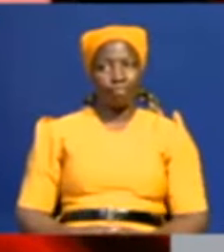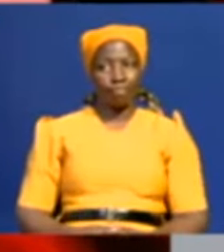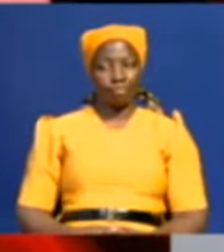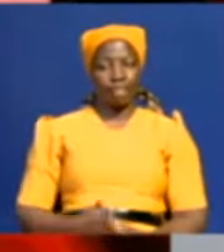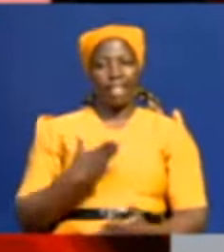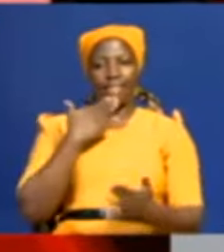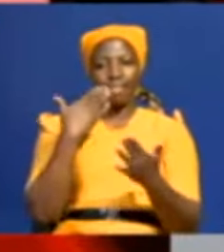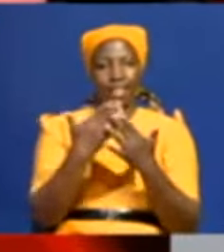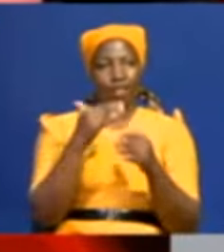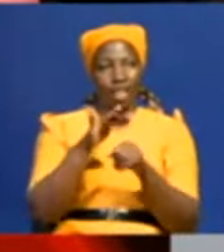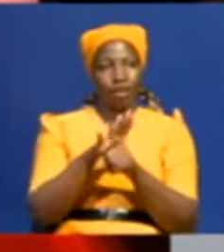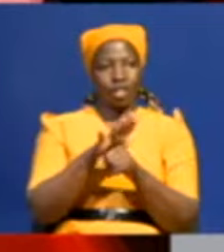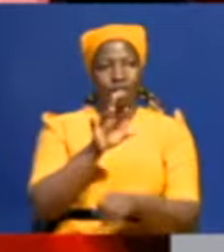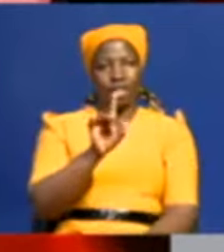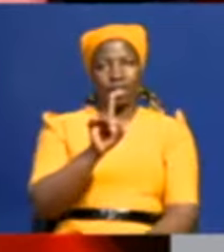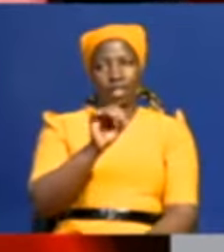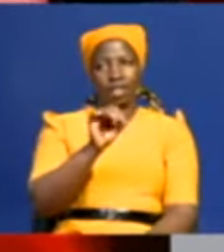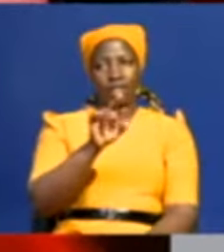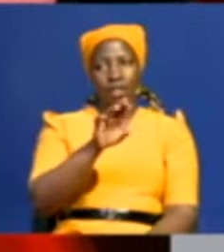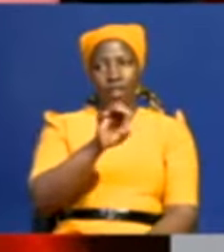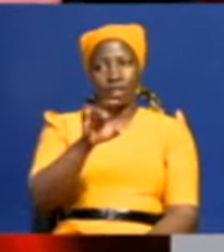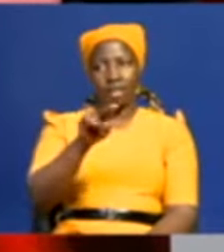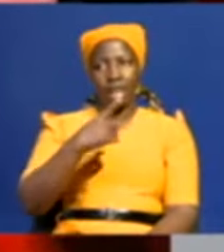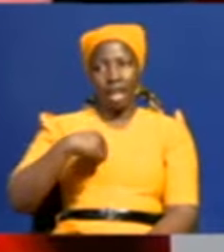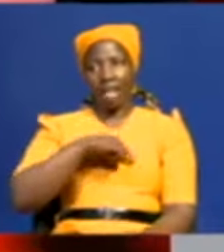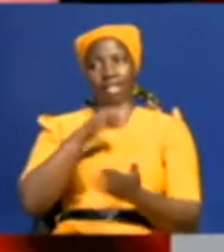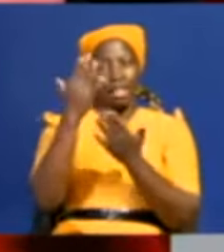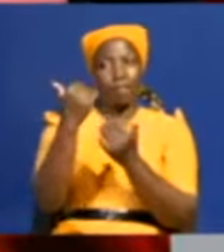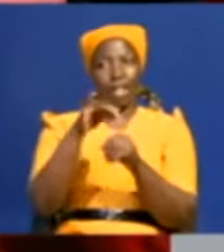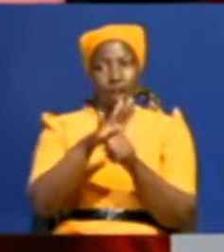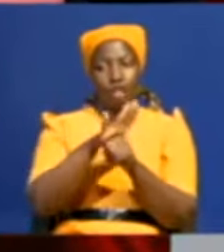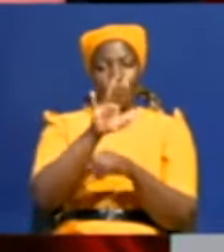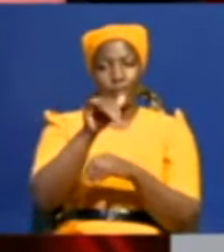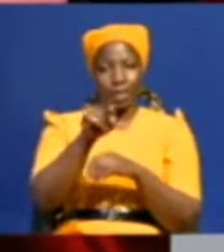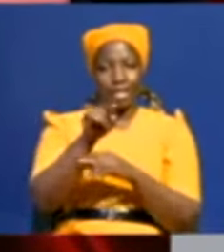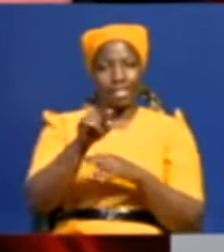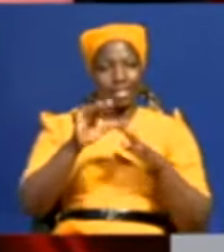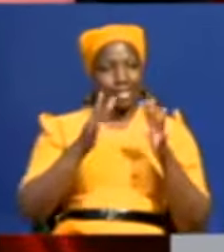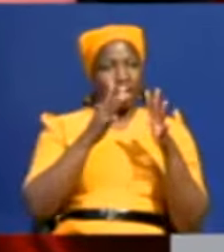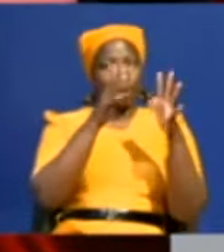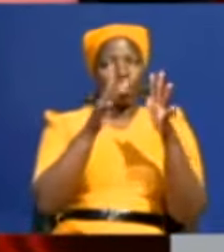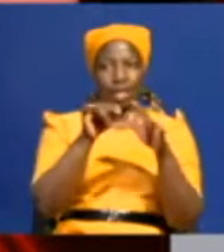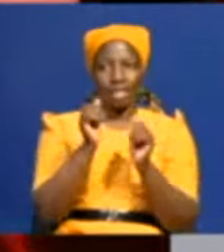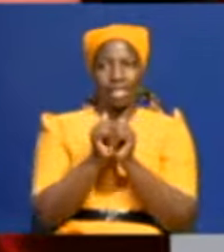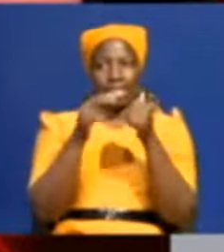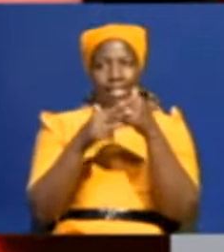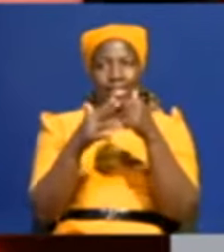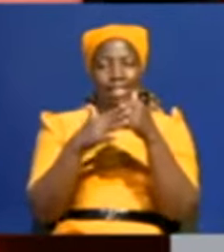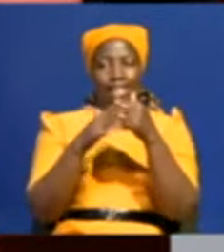Thank you so much, Doreen. We are expecting so much from this festival activity. This, I understand, this is the 19th edition of